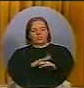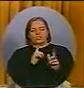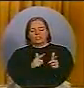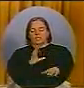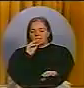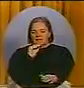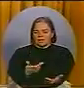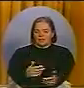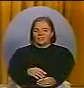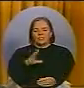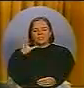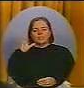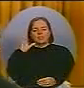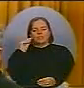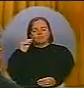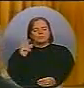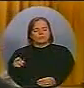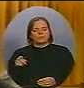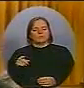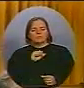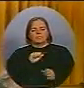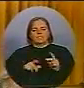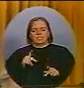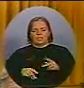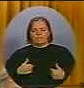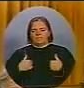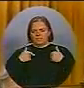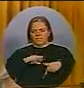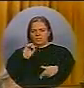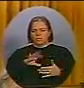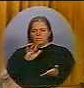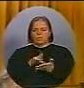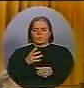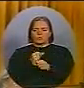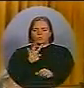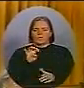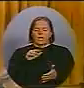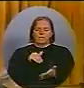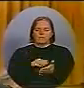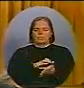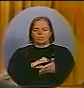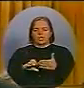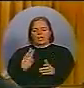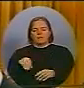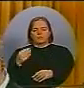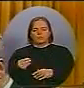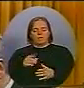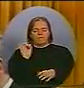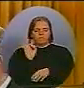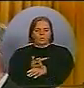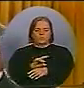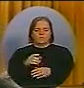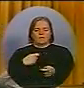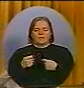home address for his business, and yet he signs a document claiming that he lives hundreds of kilometers away in order to ding the taxpayer for over $40,000 in